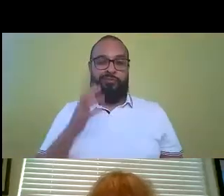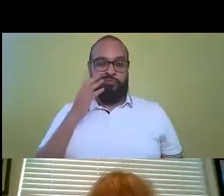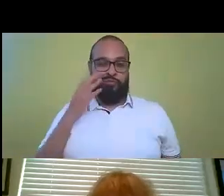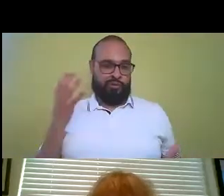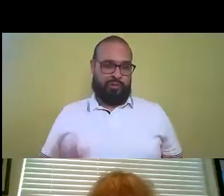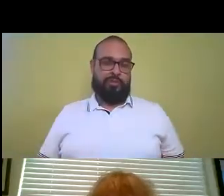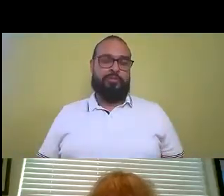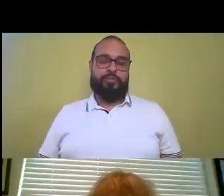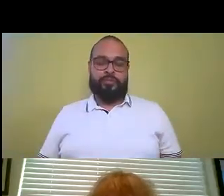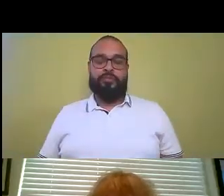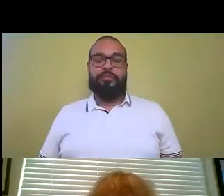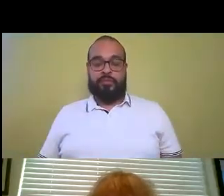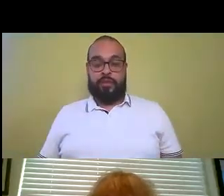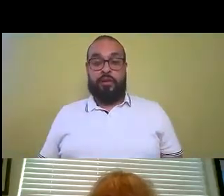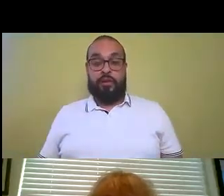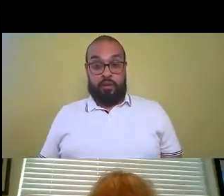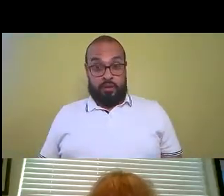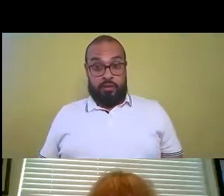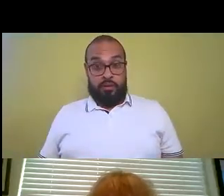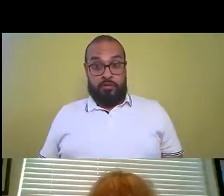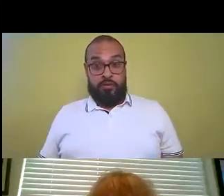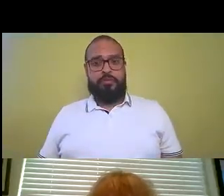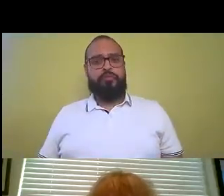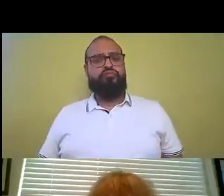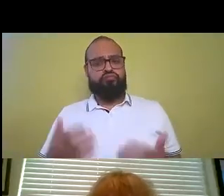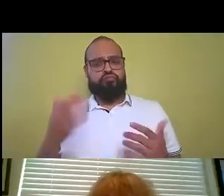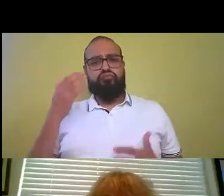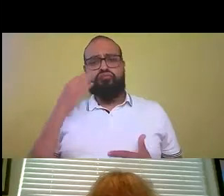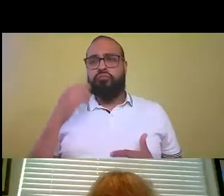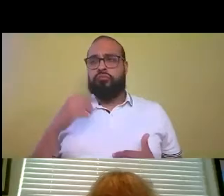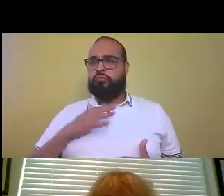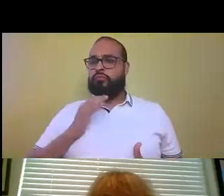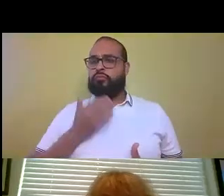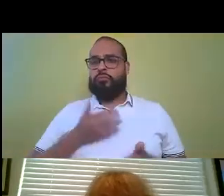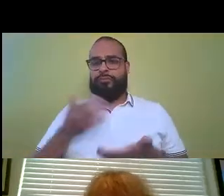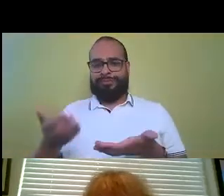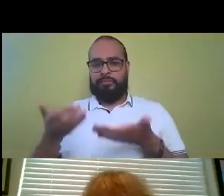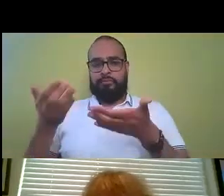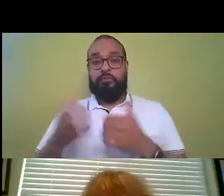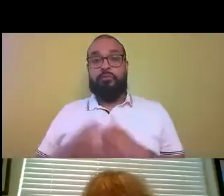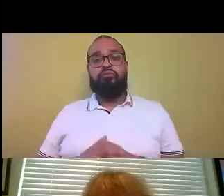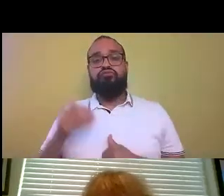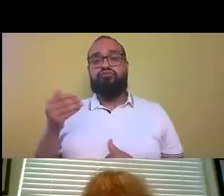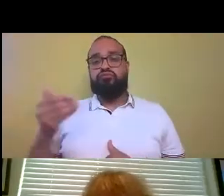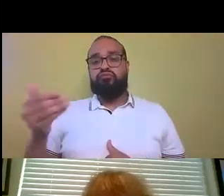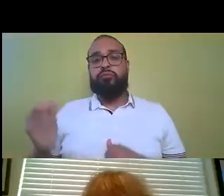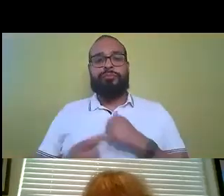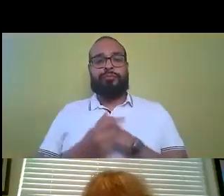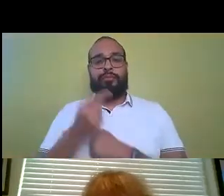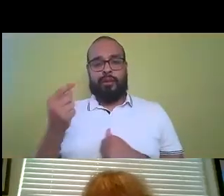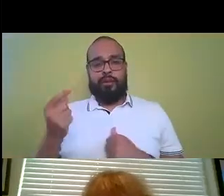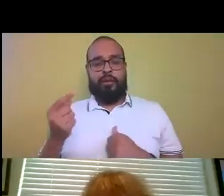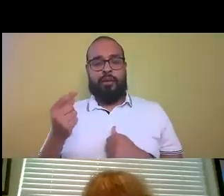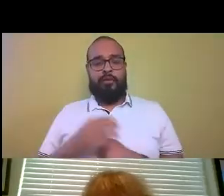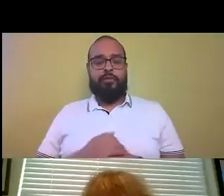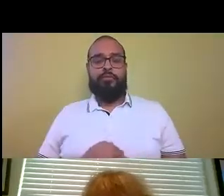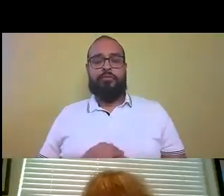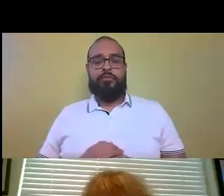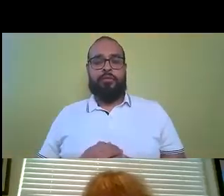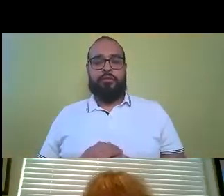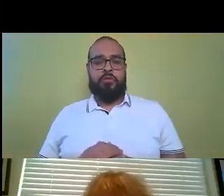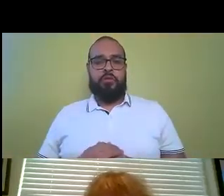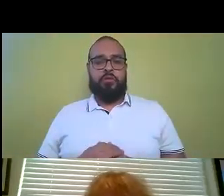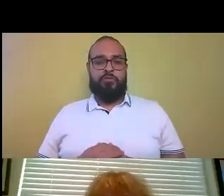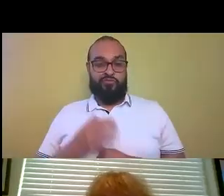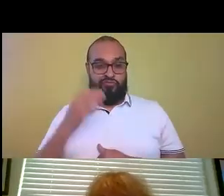say that if you at regular intervals during the day could give the primary sensory systems that we would ask you to think